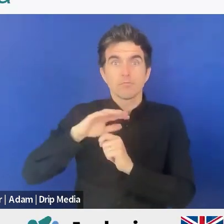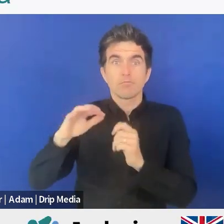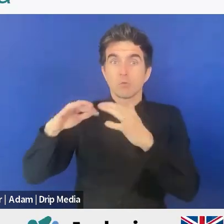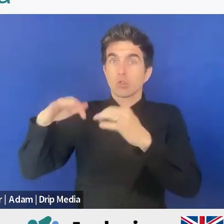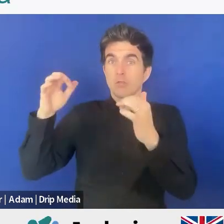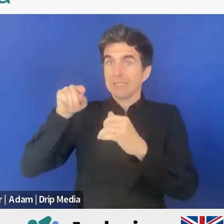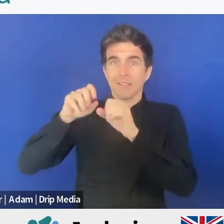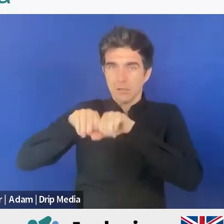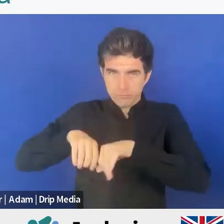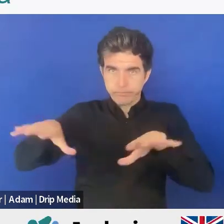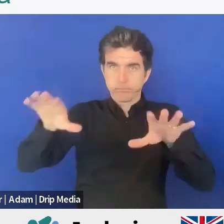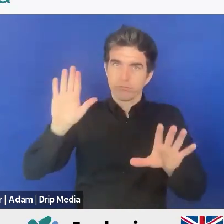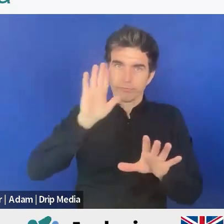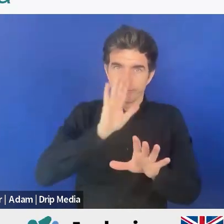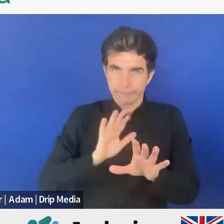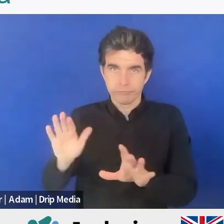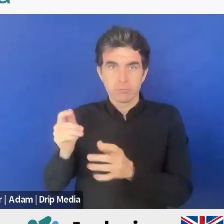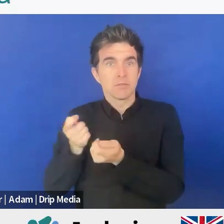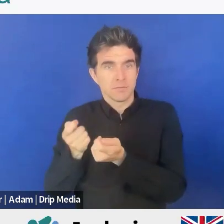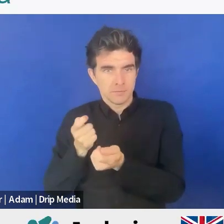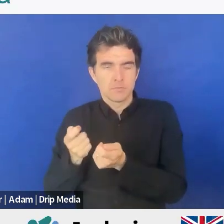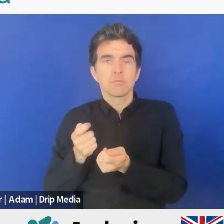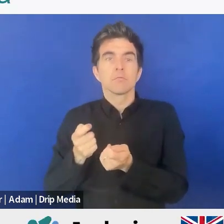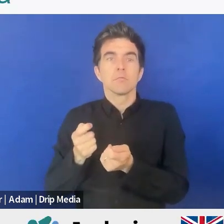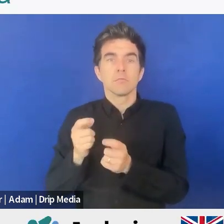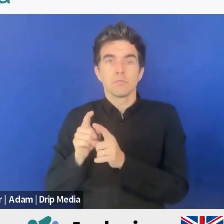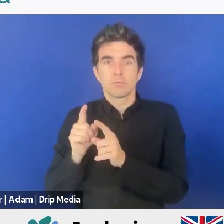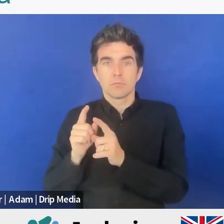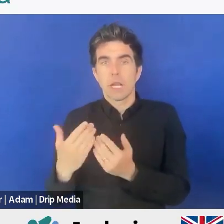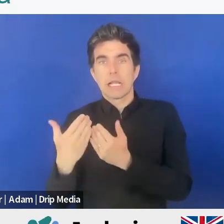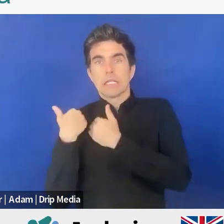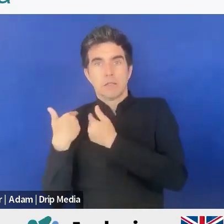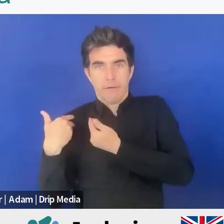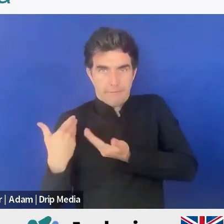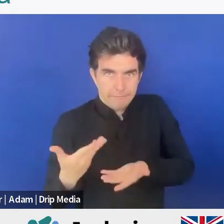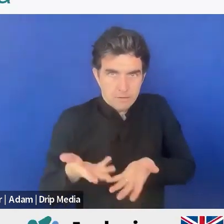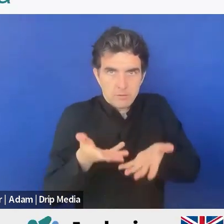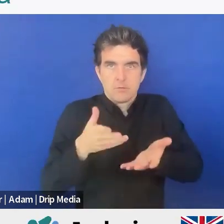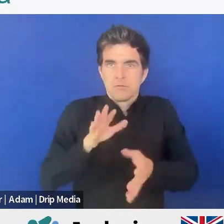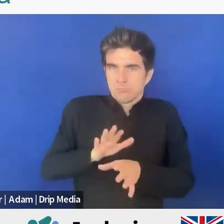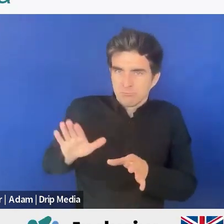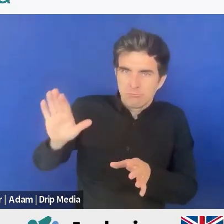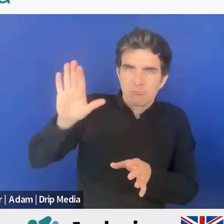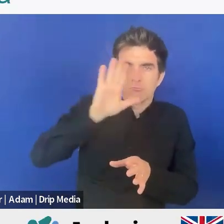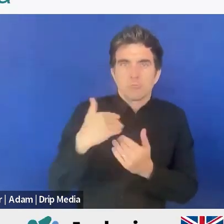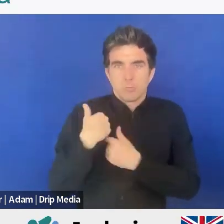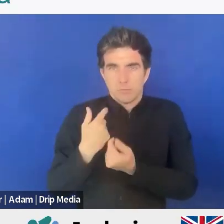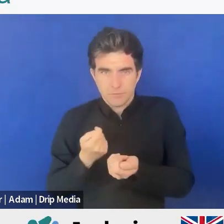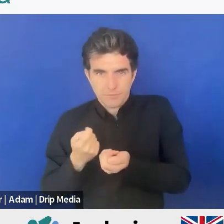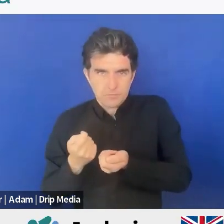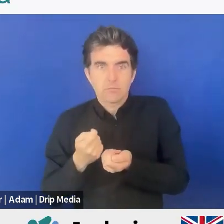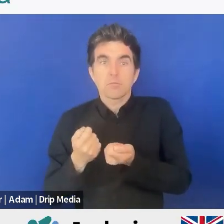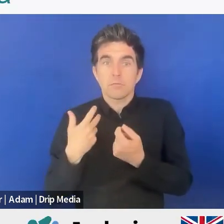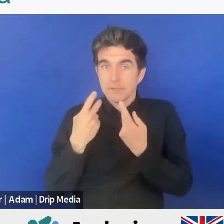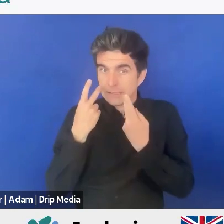as it's known in Nepal. But the fact was that those systems hadn't been operationalized, and